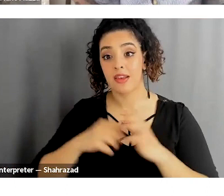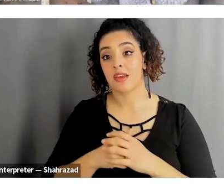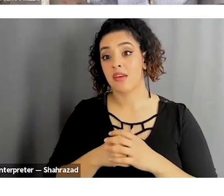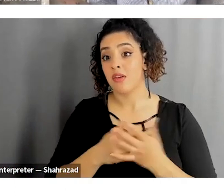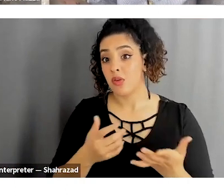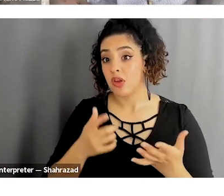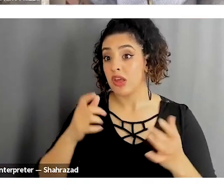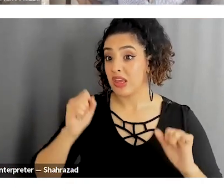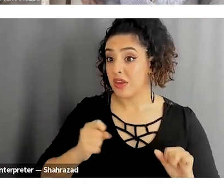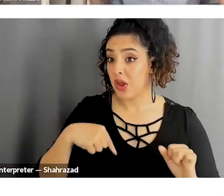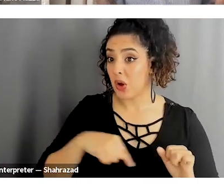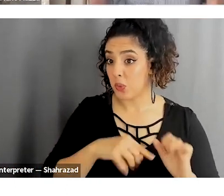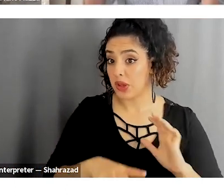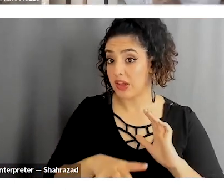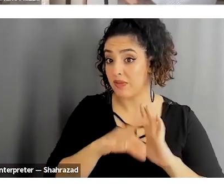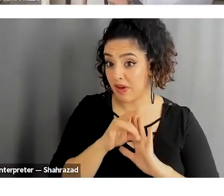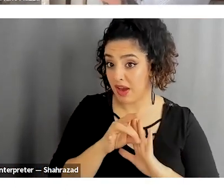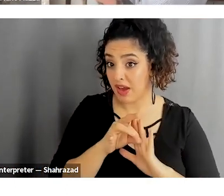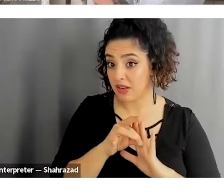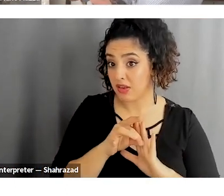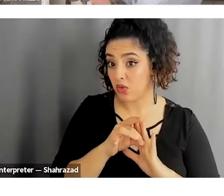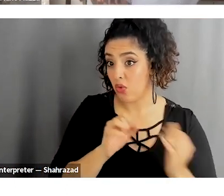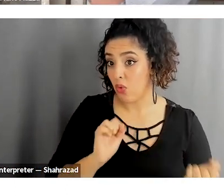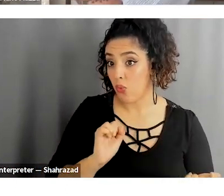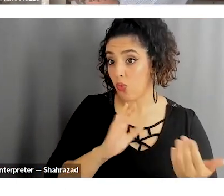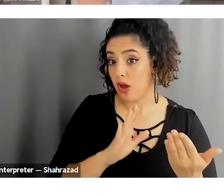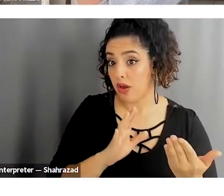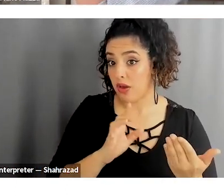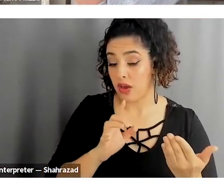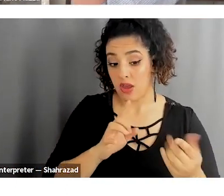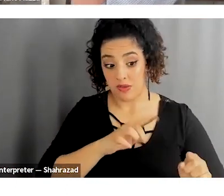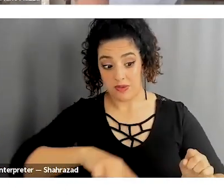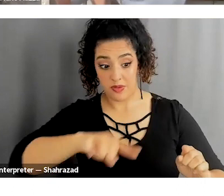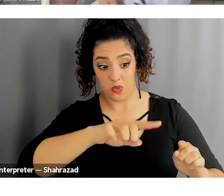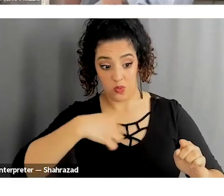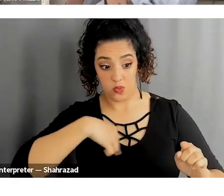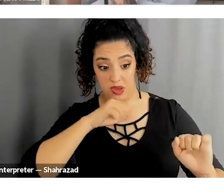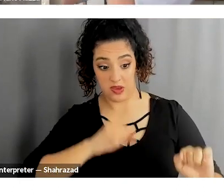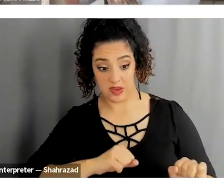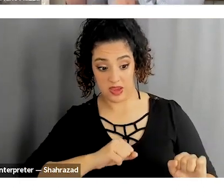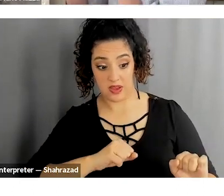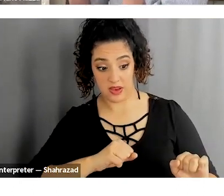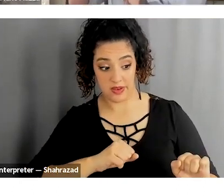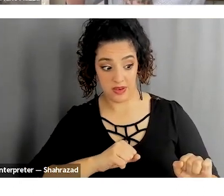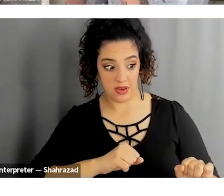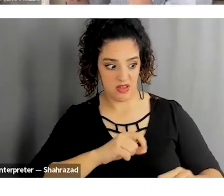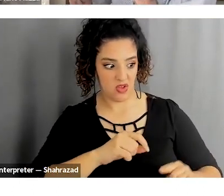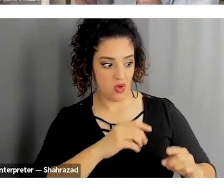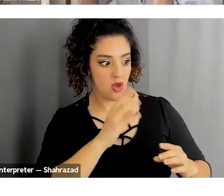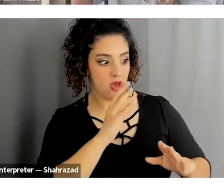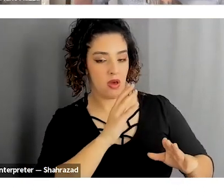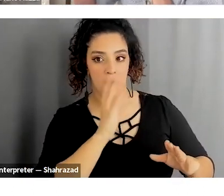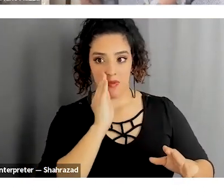find spaces to turn these waste flowers into extracts,